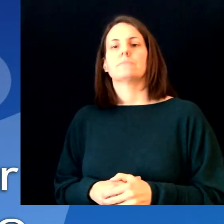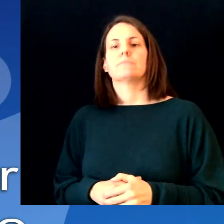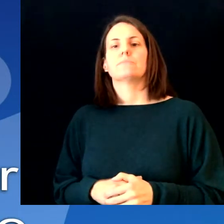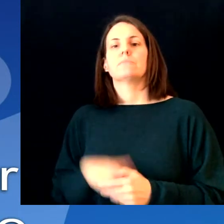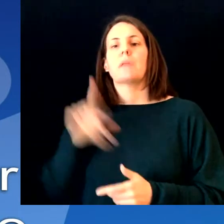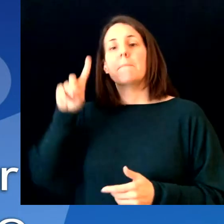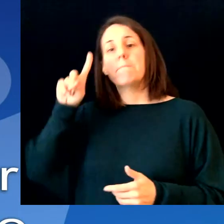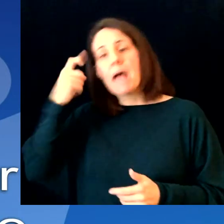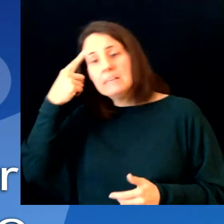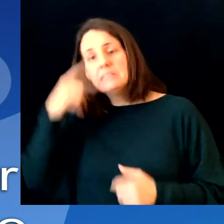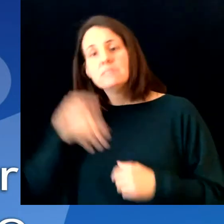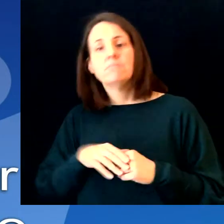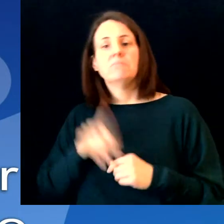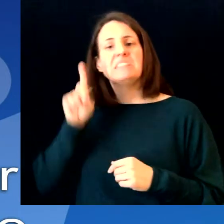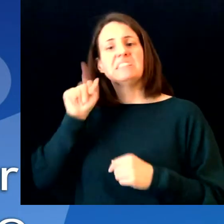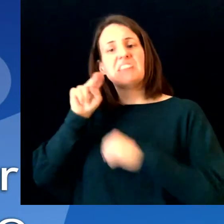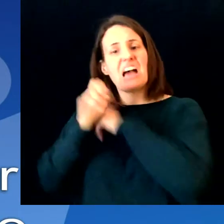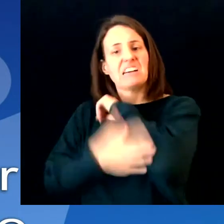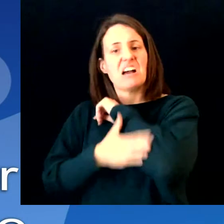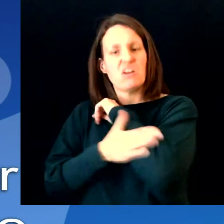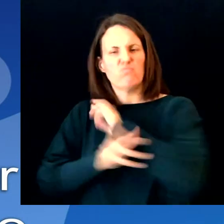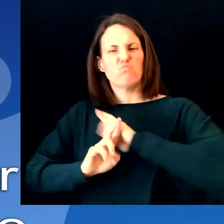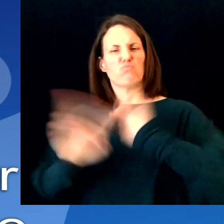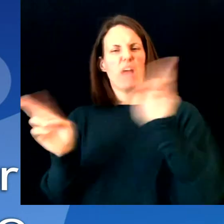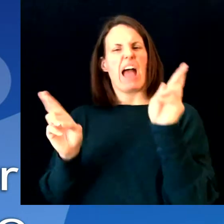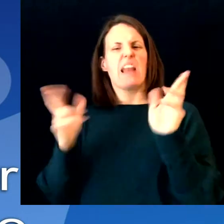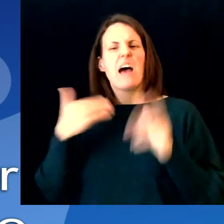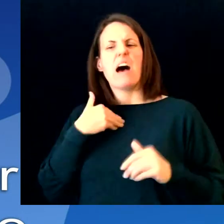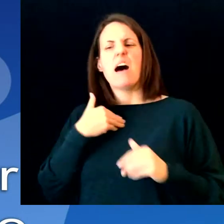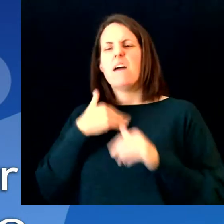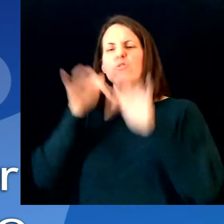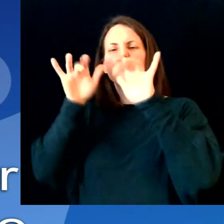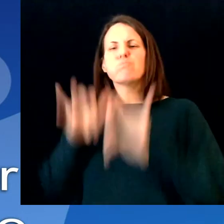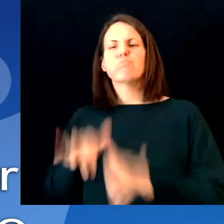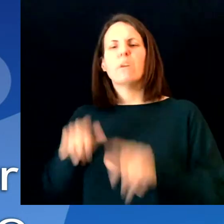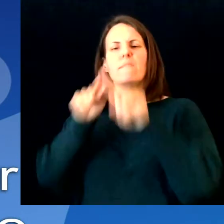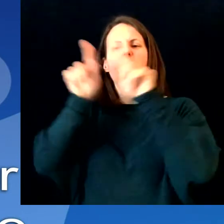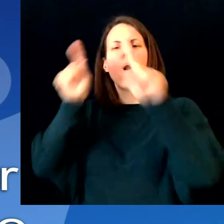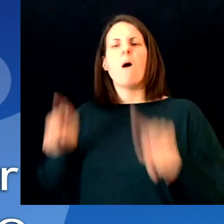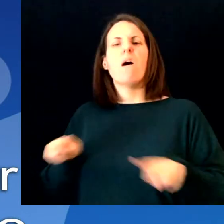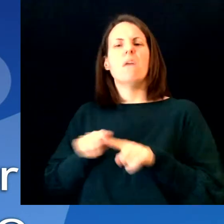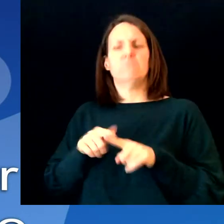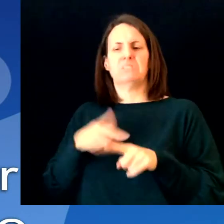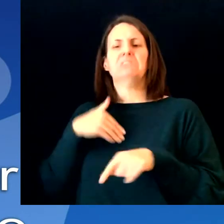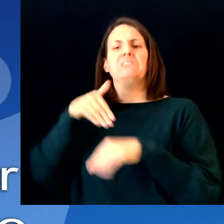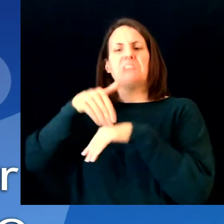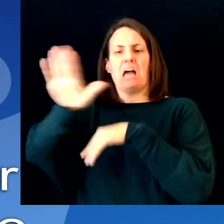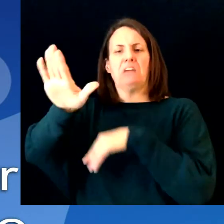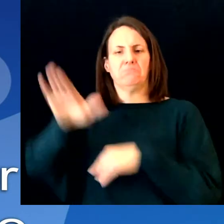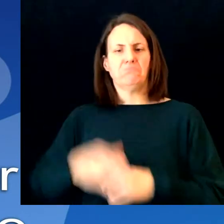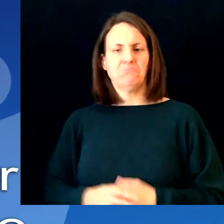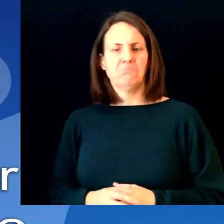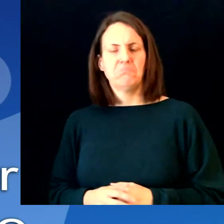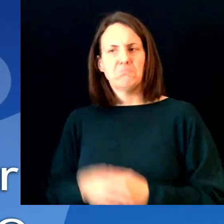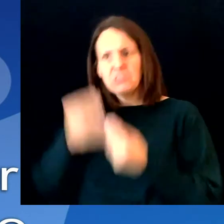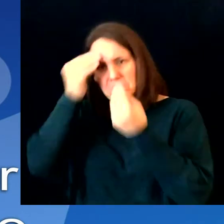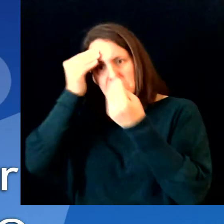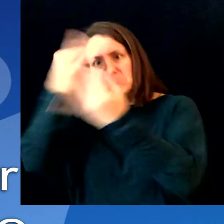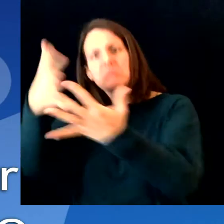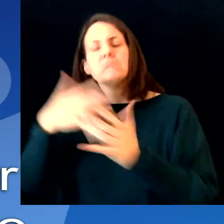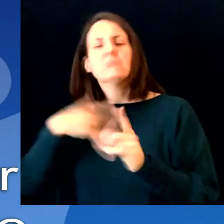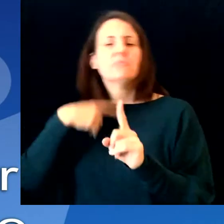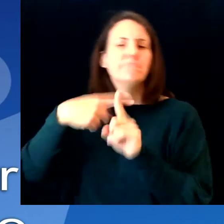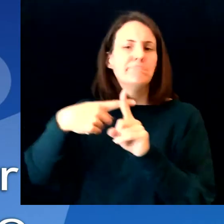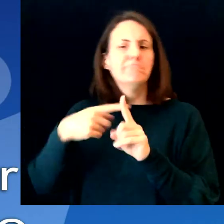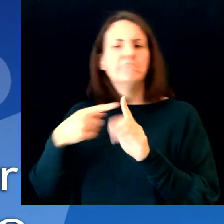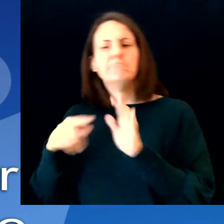system manually. Obviously, it doesn't end up with duplicates because of the checks that they can do through that system, but are there